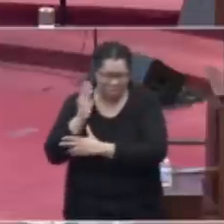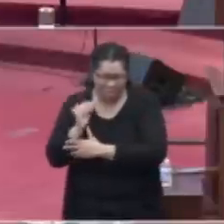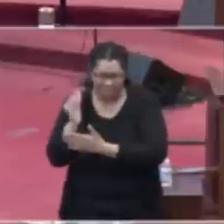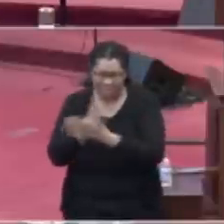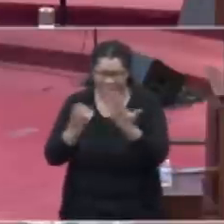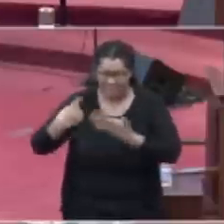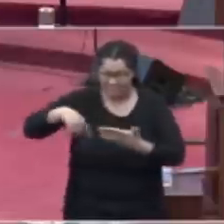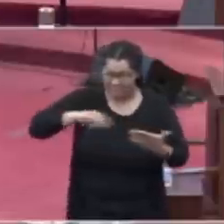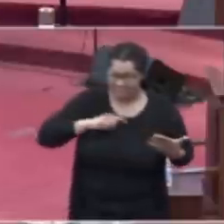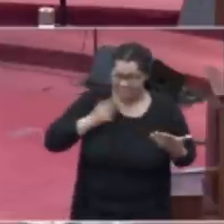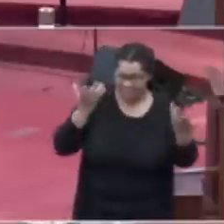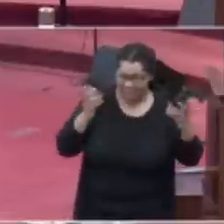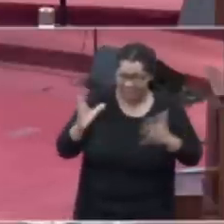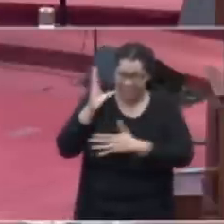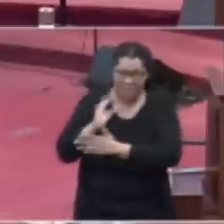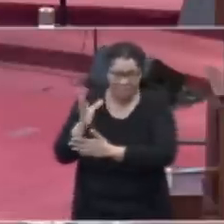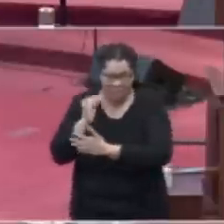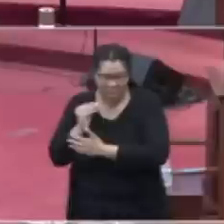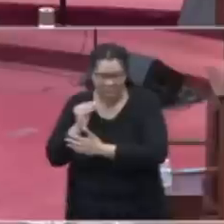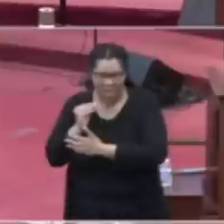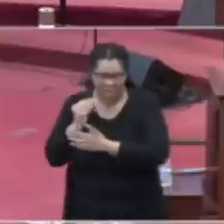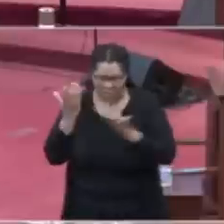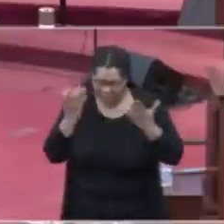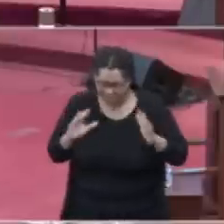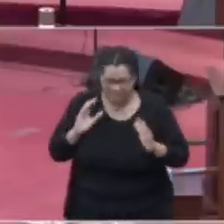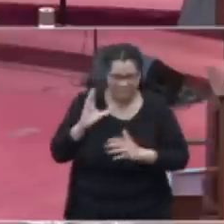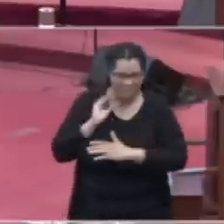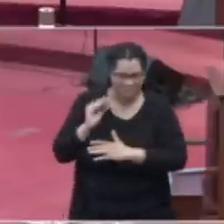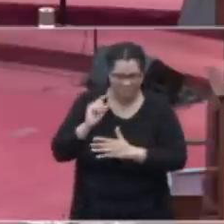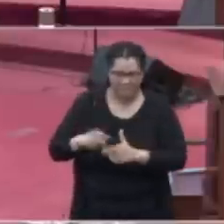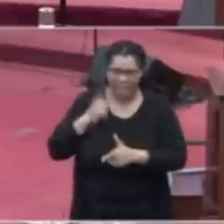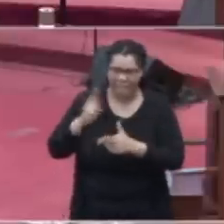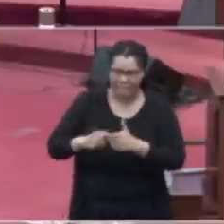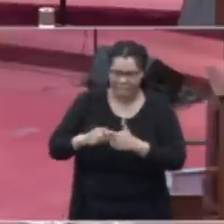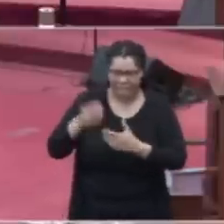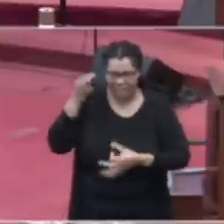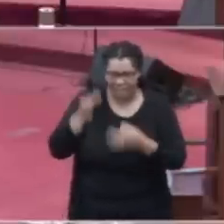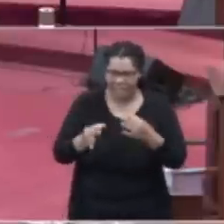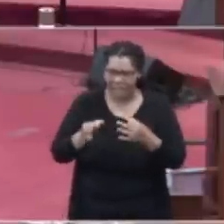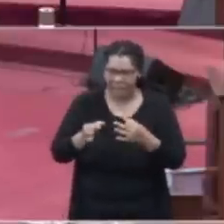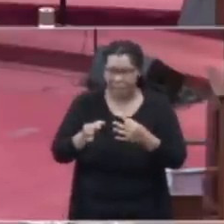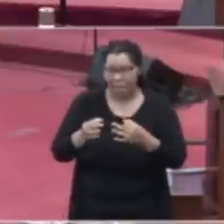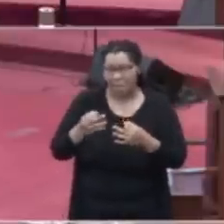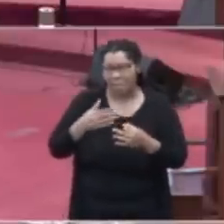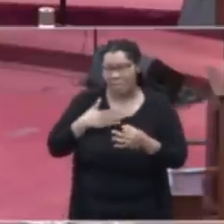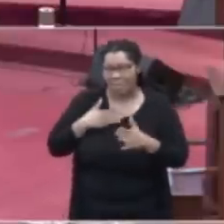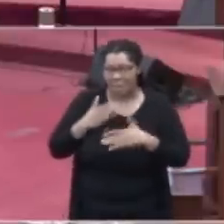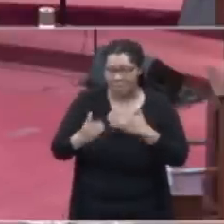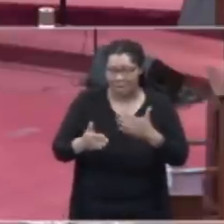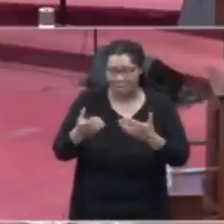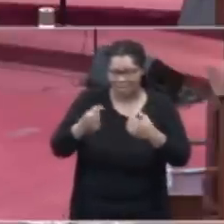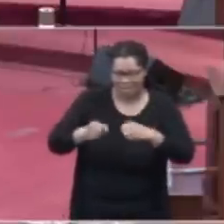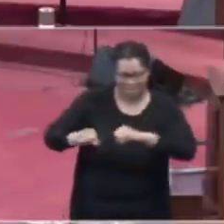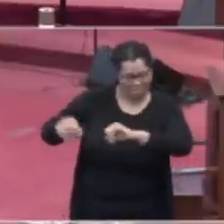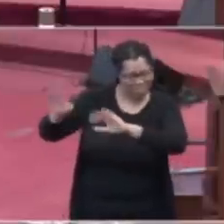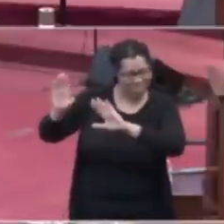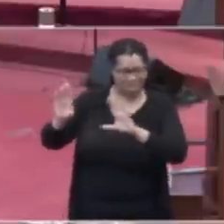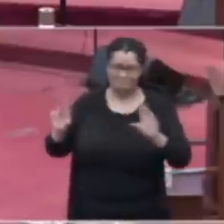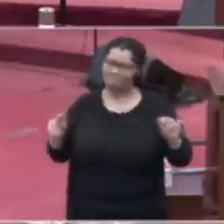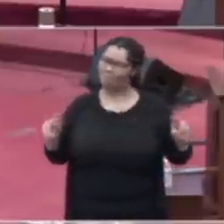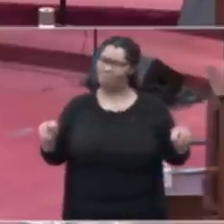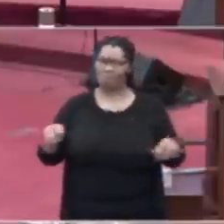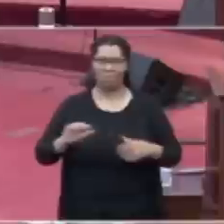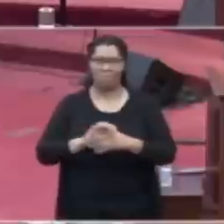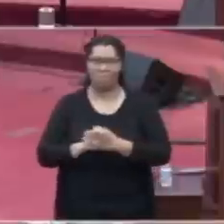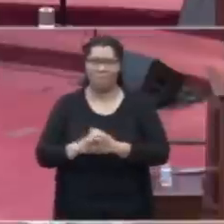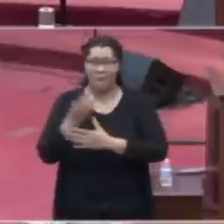us have come back from and then negotiate your progress away.